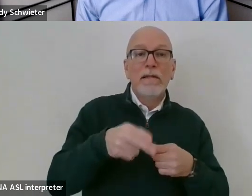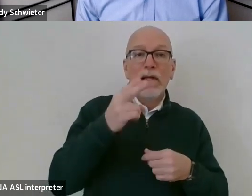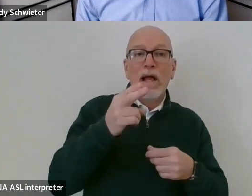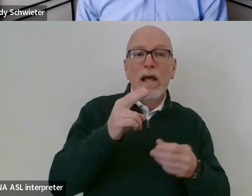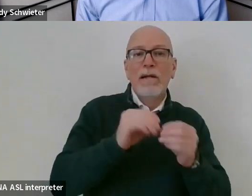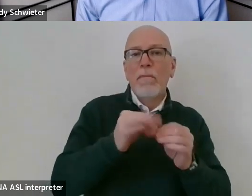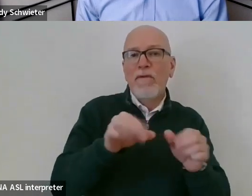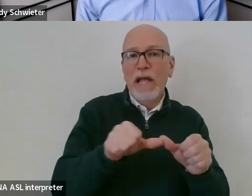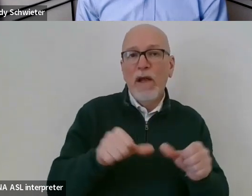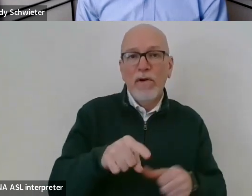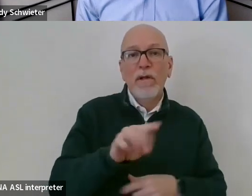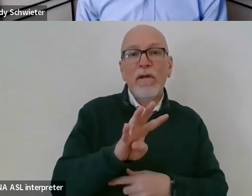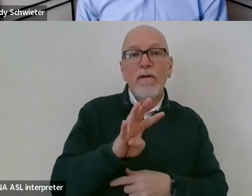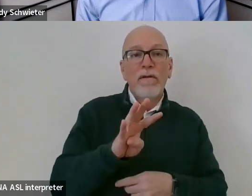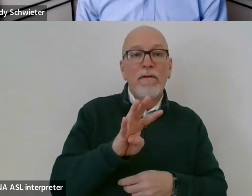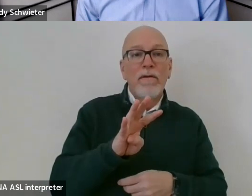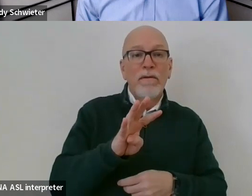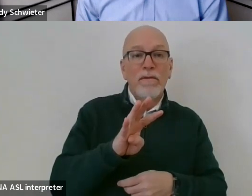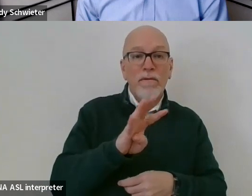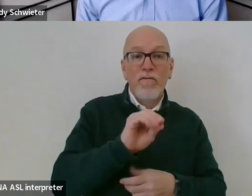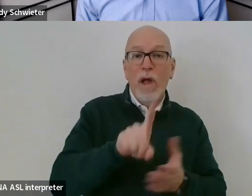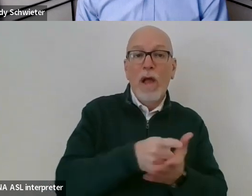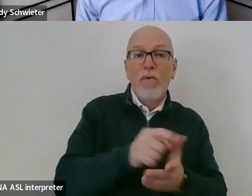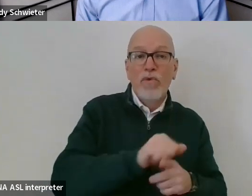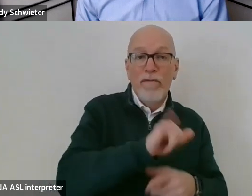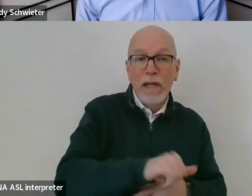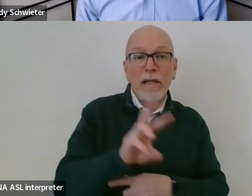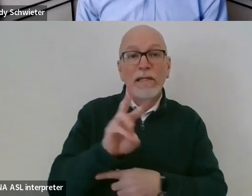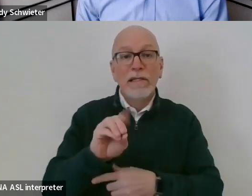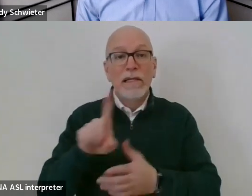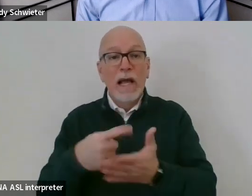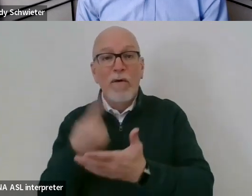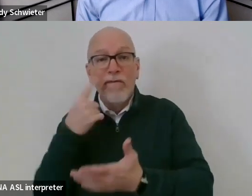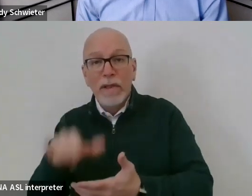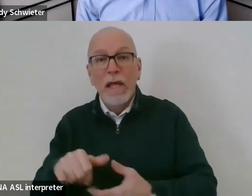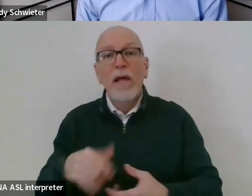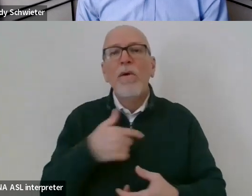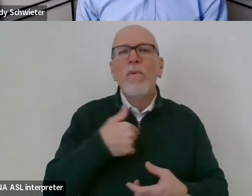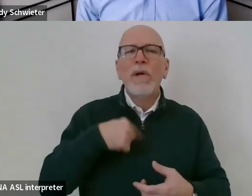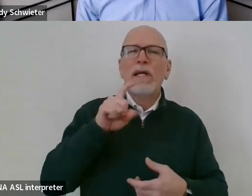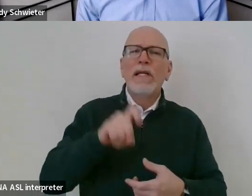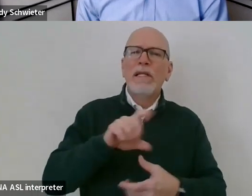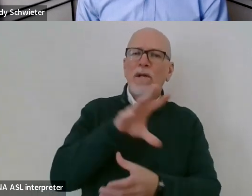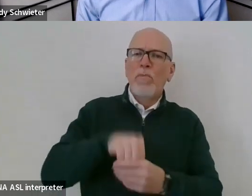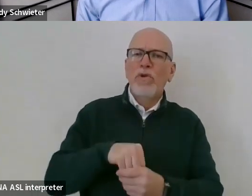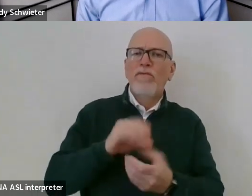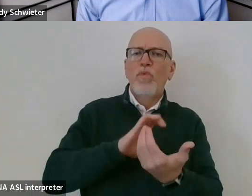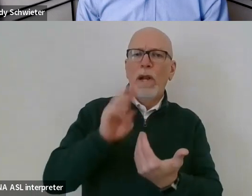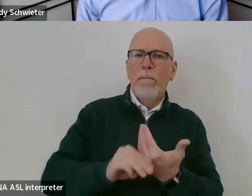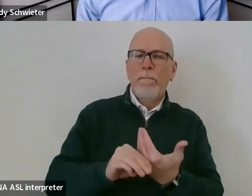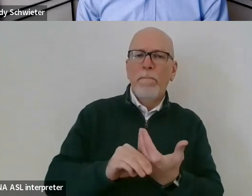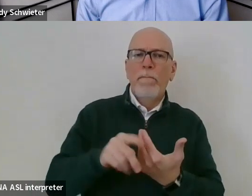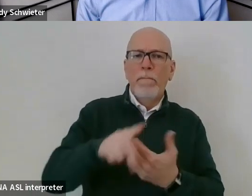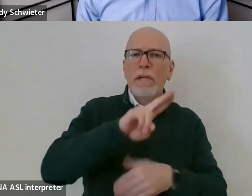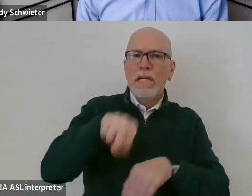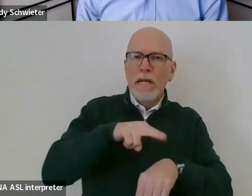areas. Is 40 hours enough for that? Is 60 hours enough for that? We need a comprehensive curriculum that is